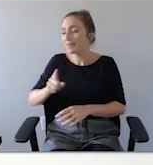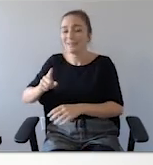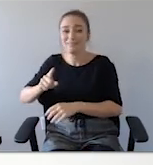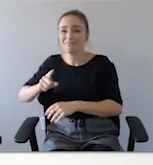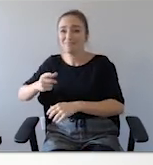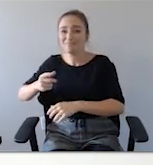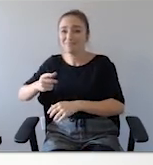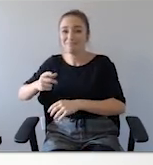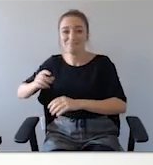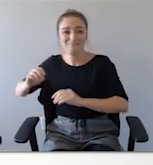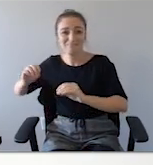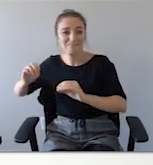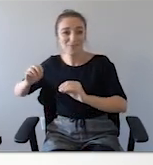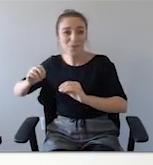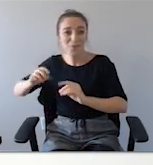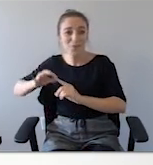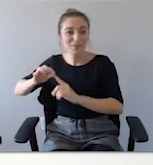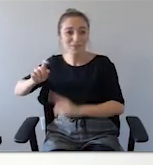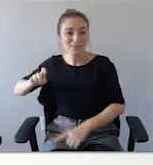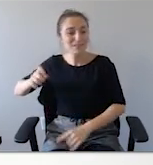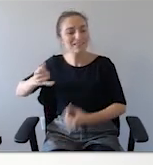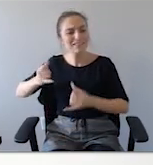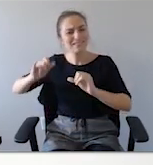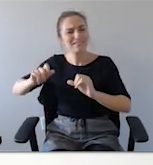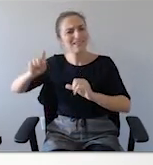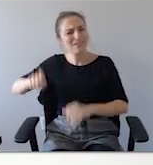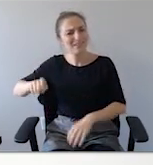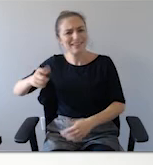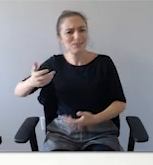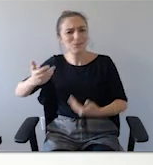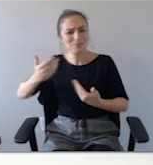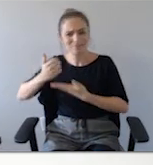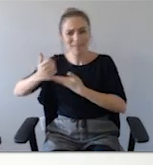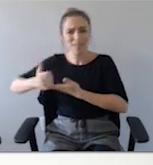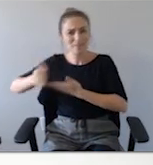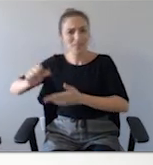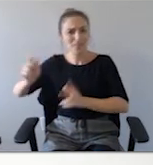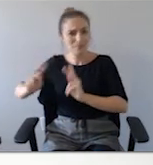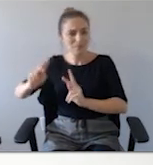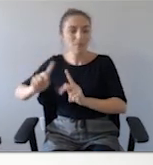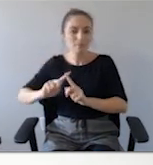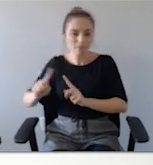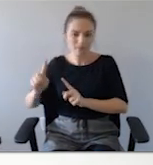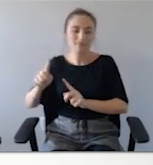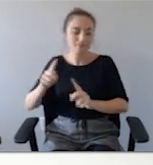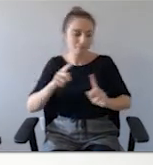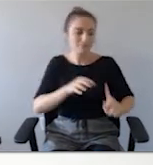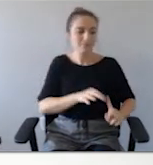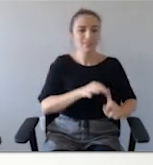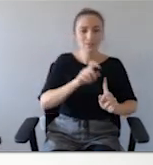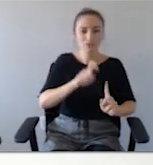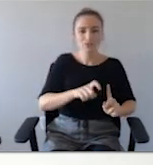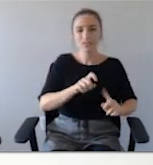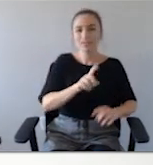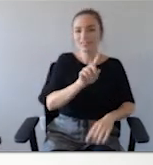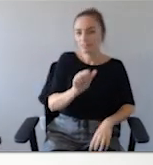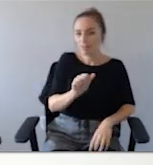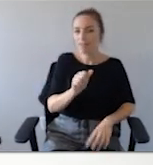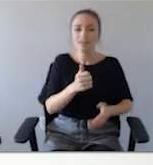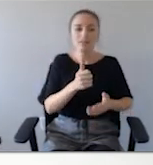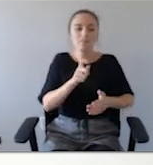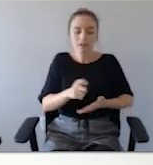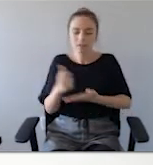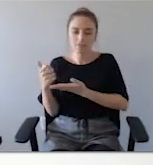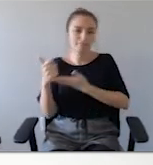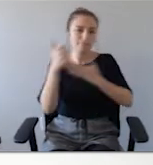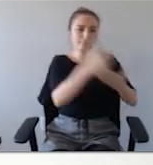that you're going to be wrapped up in that. You have the biggest thing to gain or to lose by the decisions